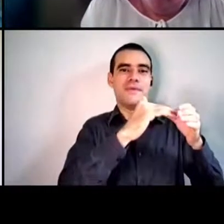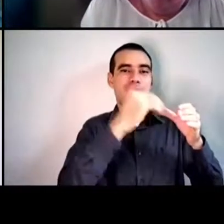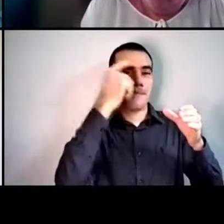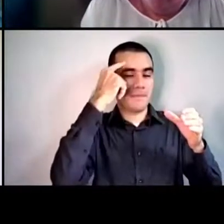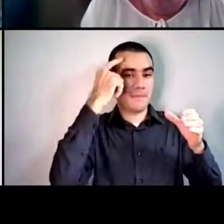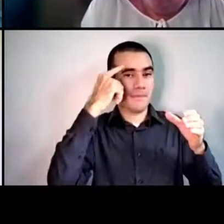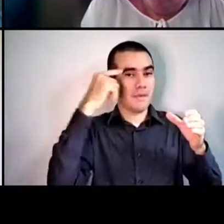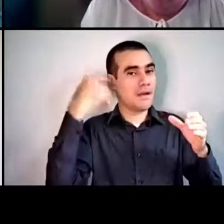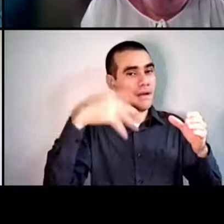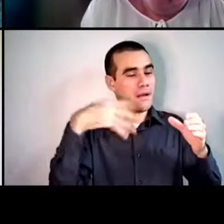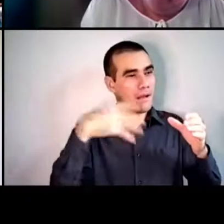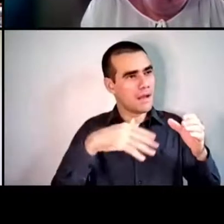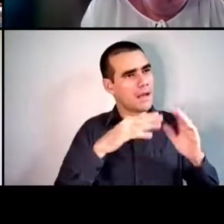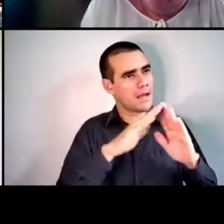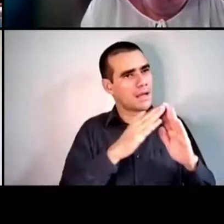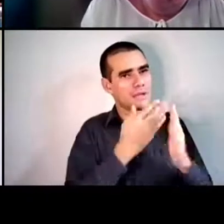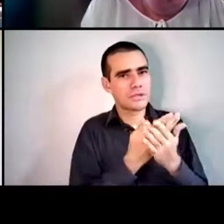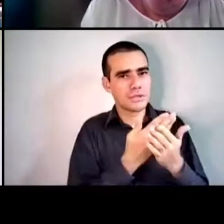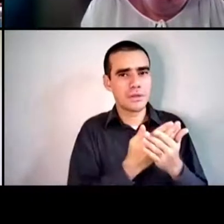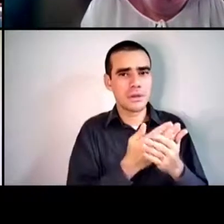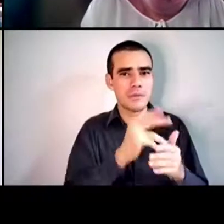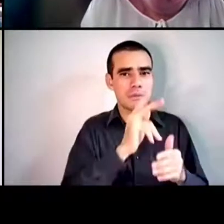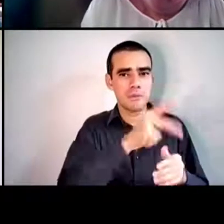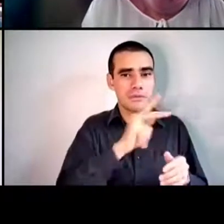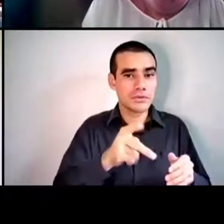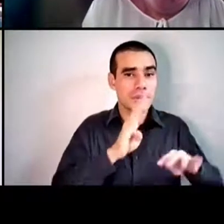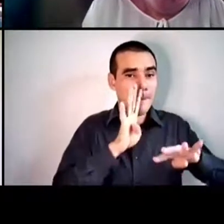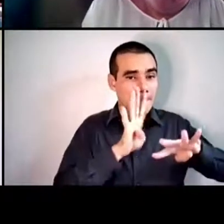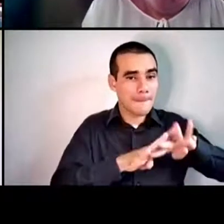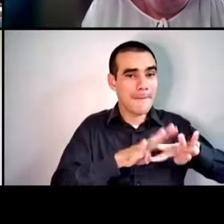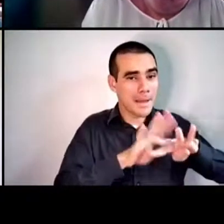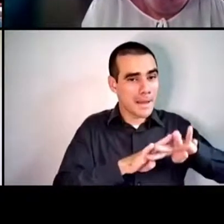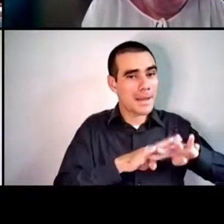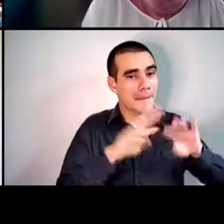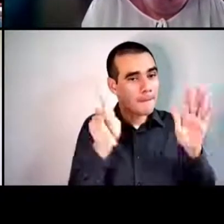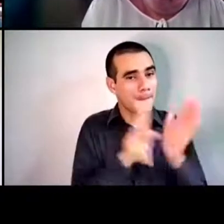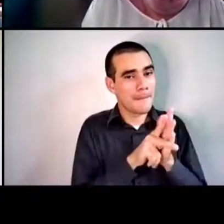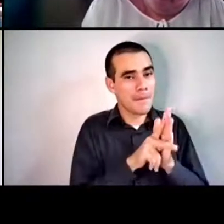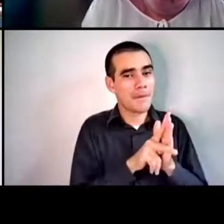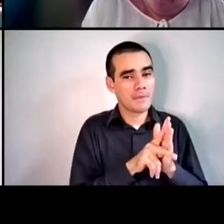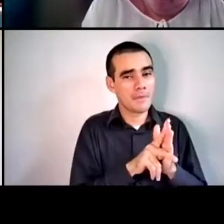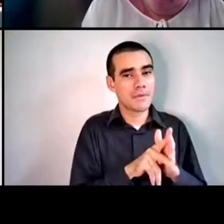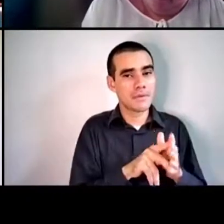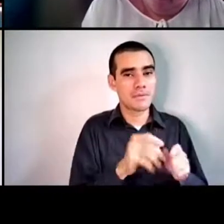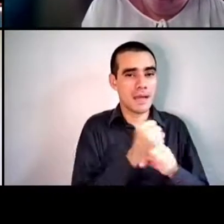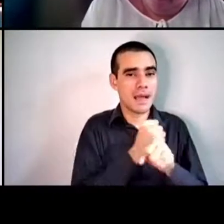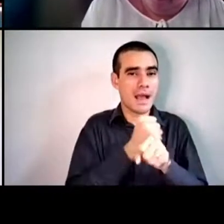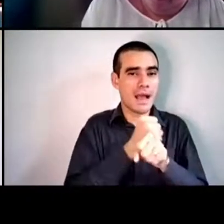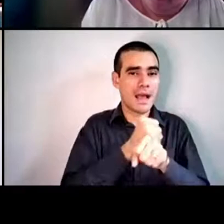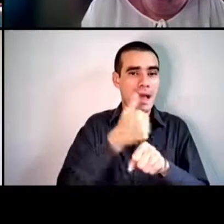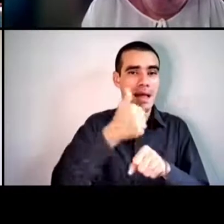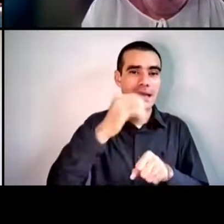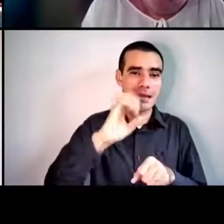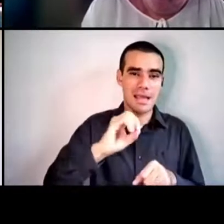is that it's something so spectacular to those children to have a math teacher, because 10 years ago, it was